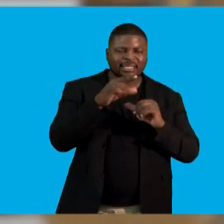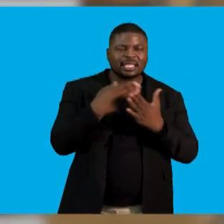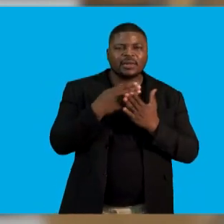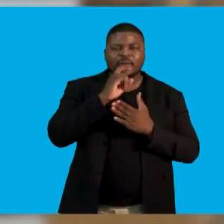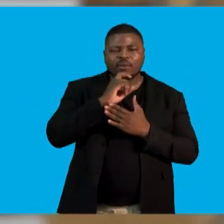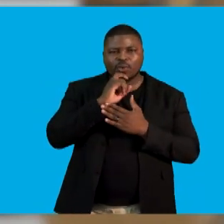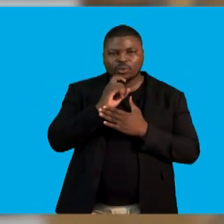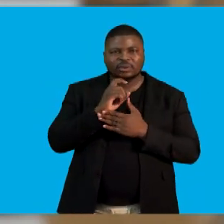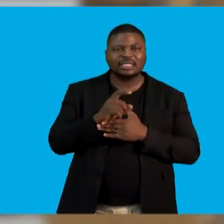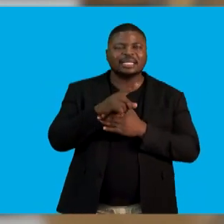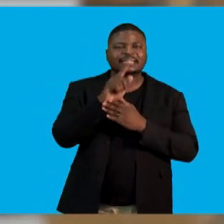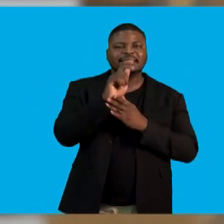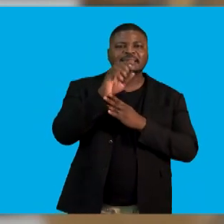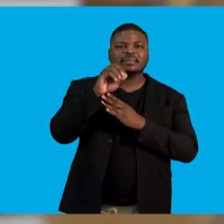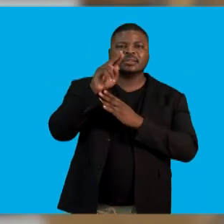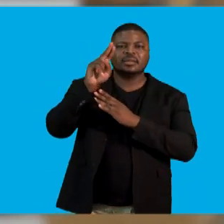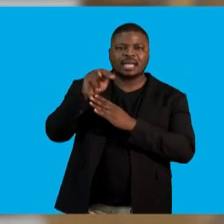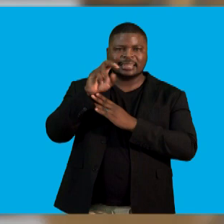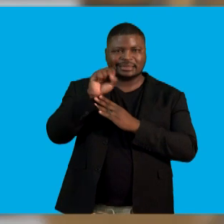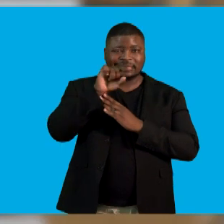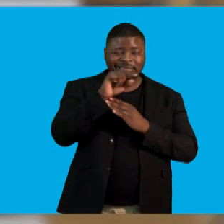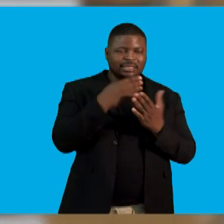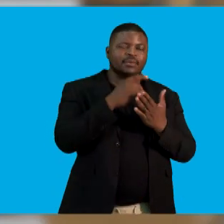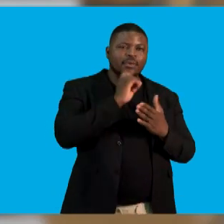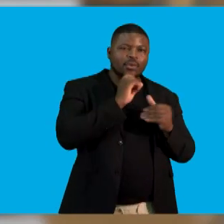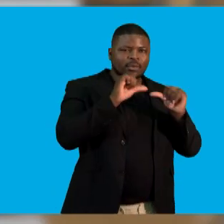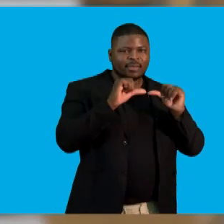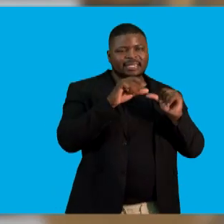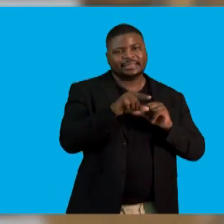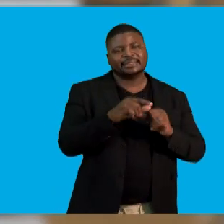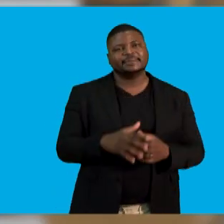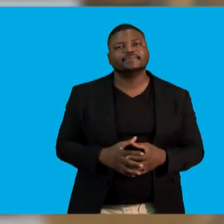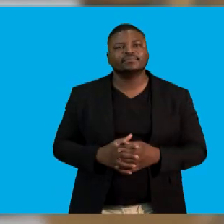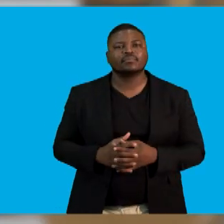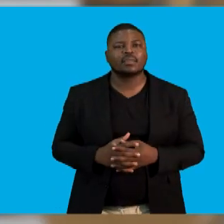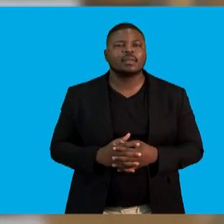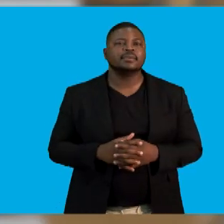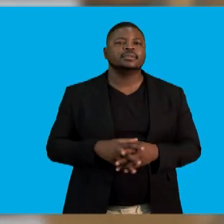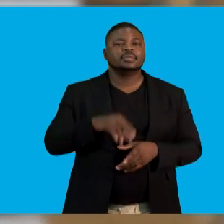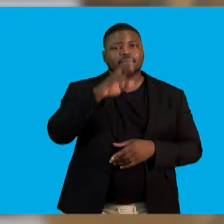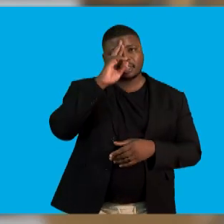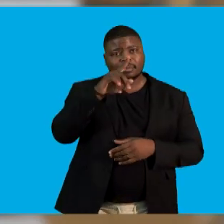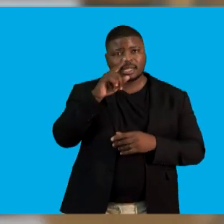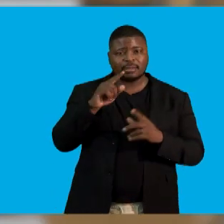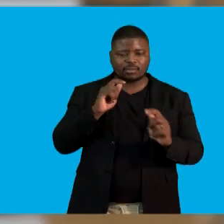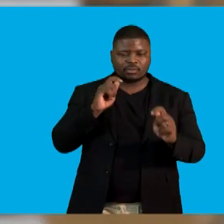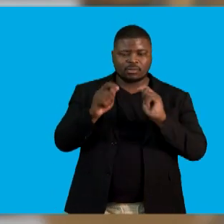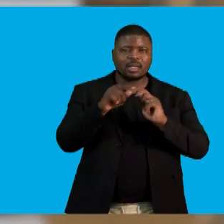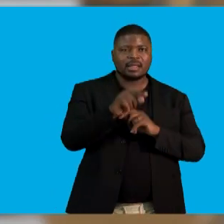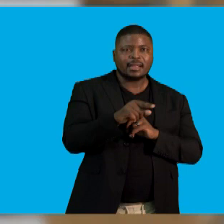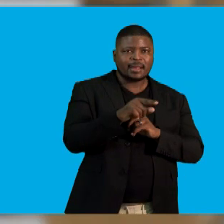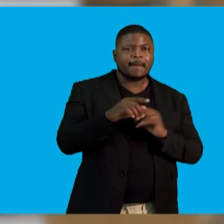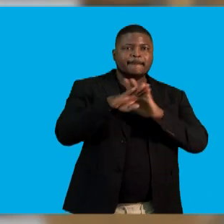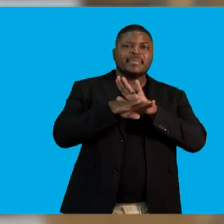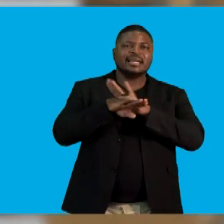kilograms. Then now we are still using the very same cake, the very same mnemonic. It will only change from the basic because the basic